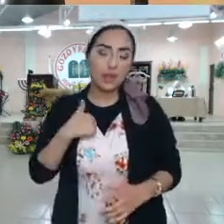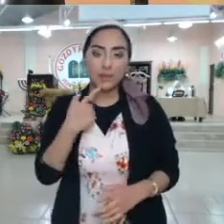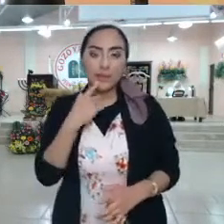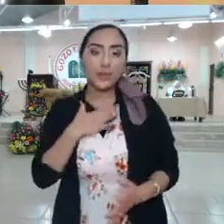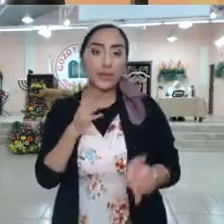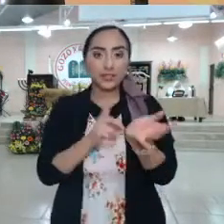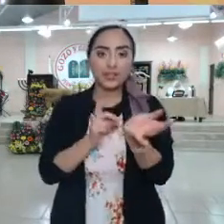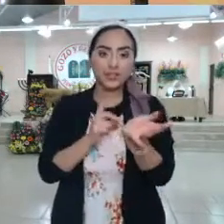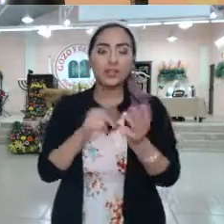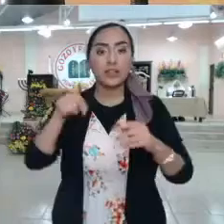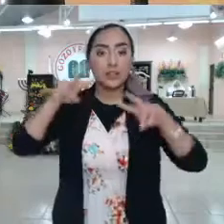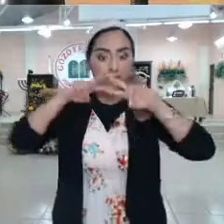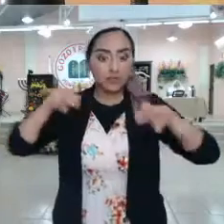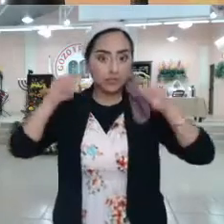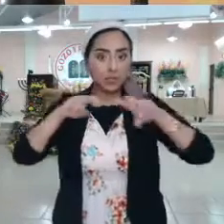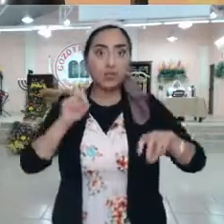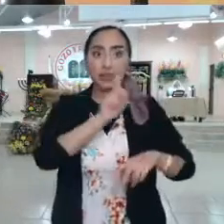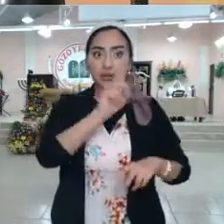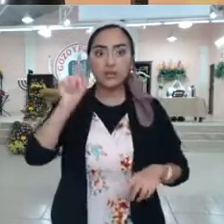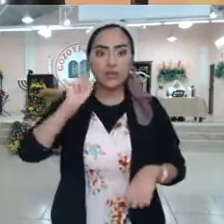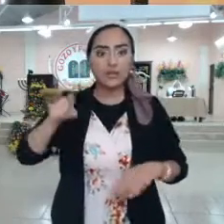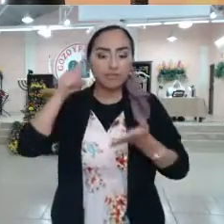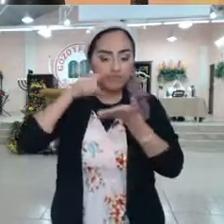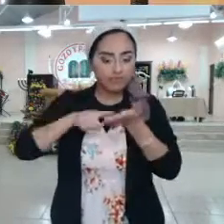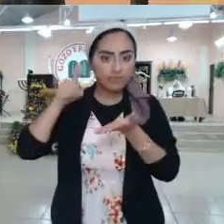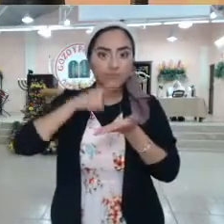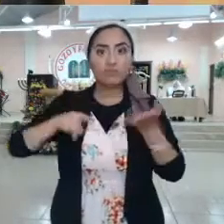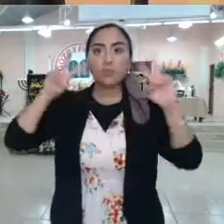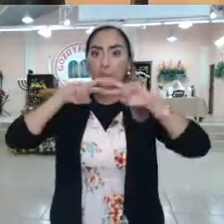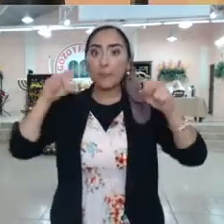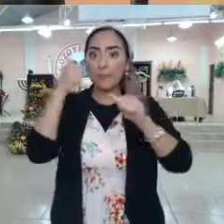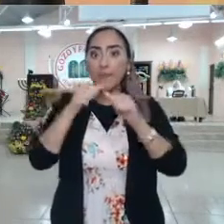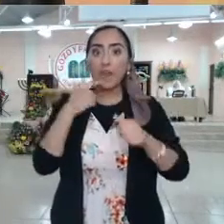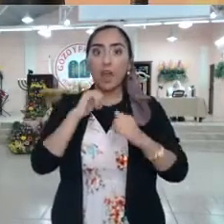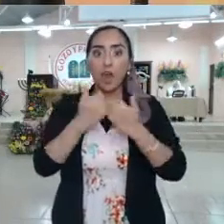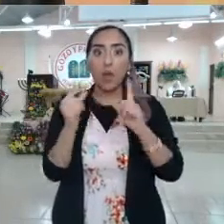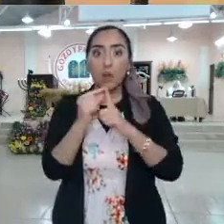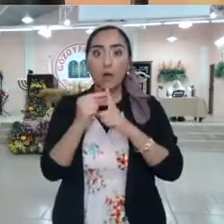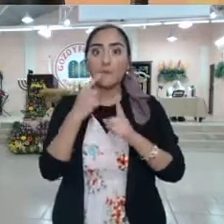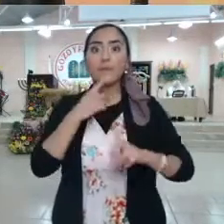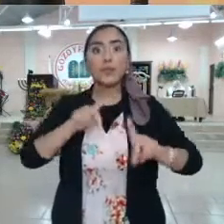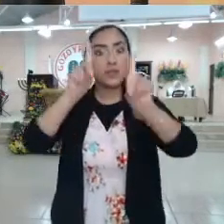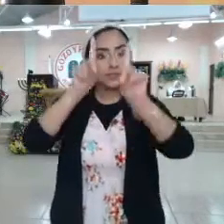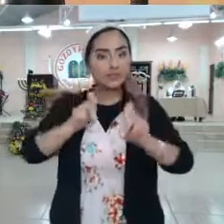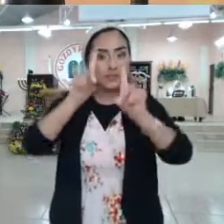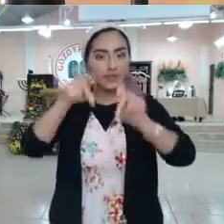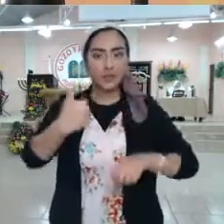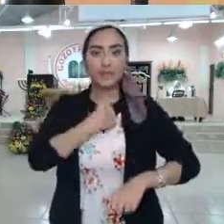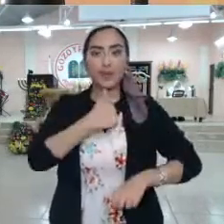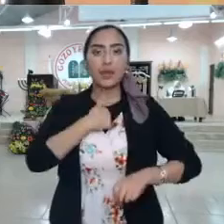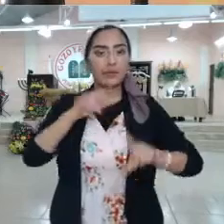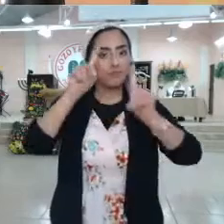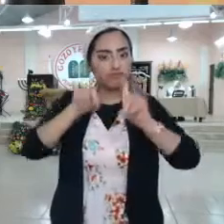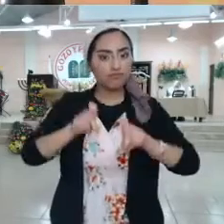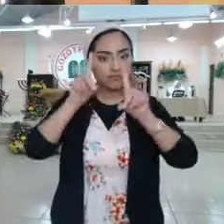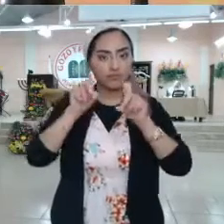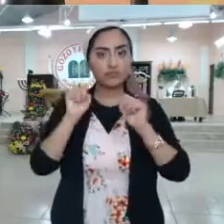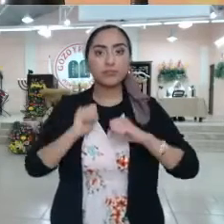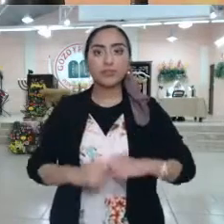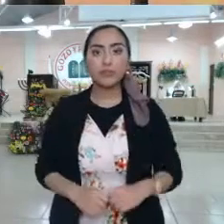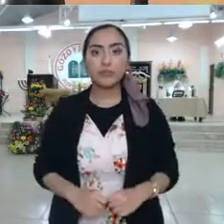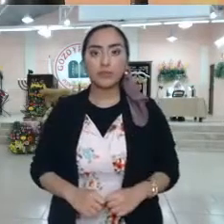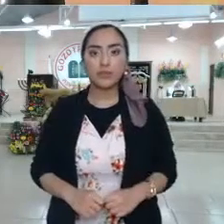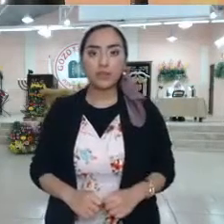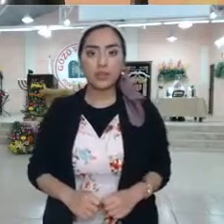doctor. each Pero one que cada quien se inspeccione. has to ¿Recuerdan inspect cómo dice la palabra? yourself. Do you remember the word? Se pruebe a sí mismo. Has to try, like